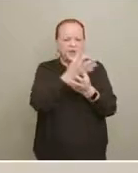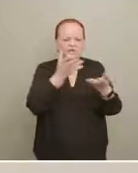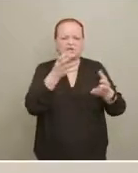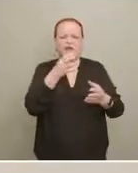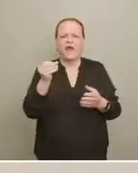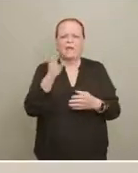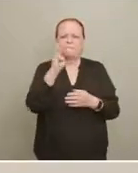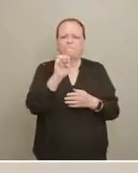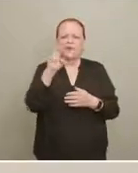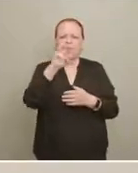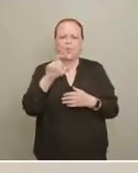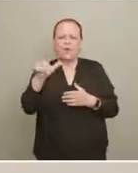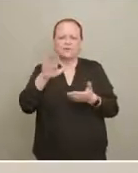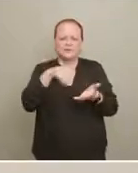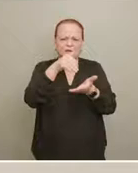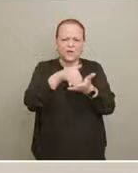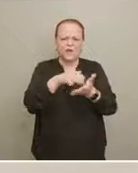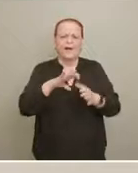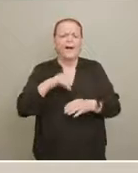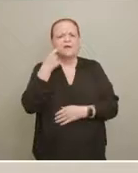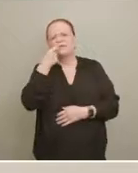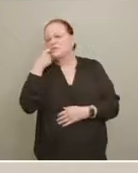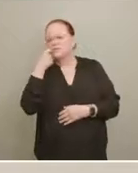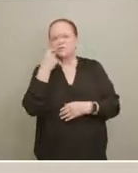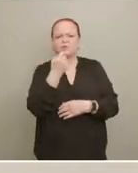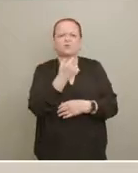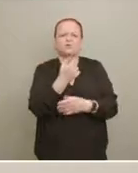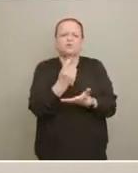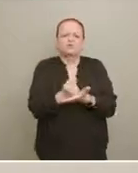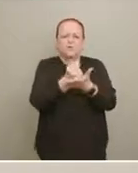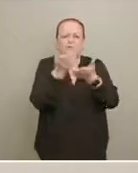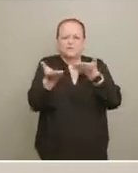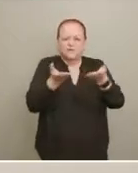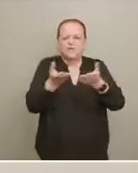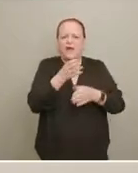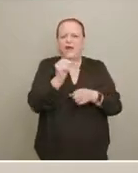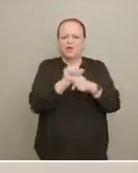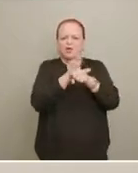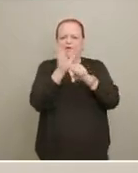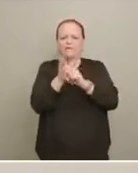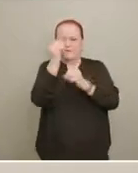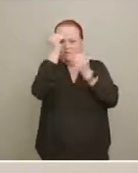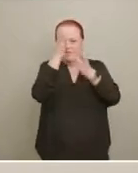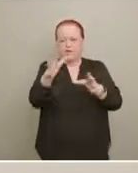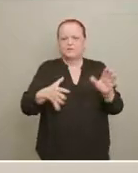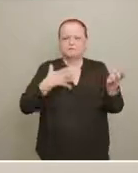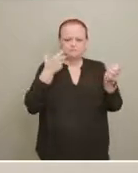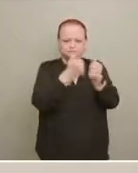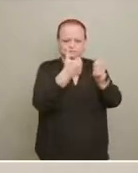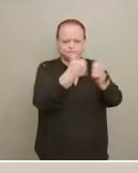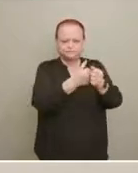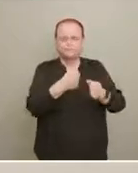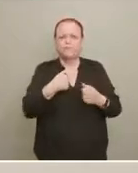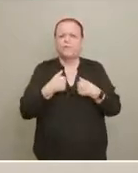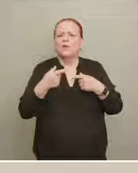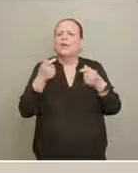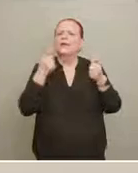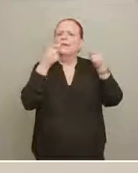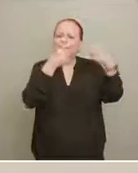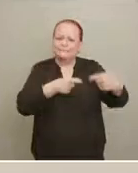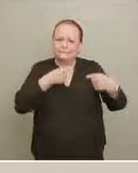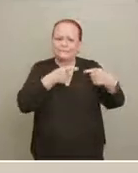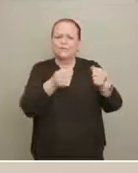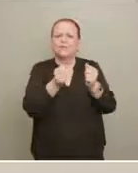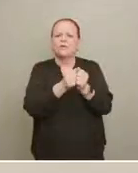homelessness, about our addiction treatment services, and, of course, our COVID update. We continue to face a homelessness